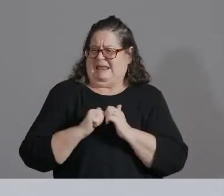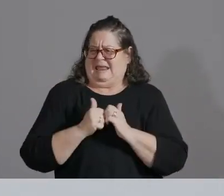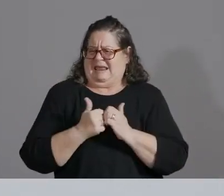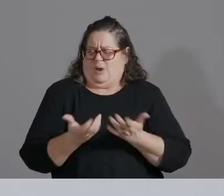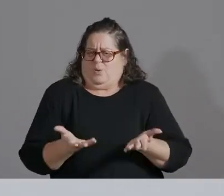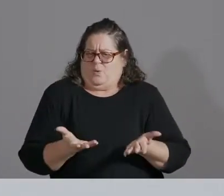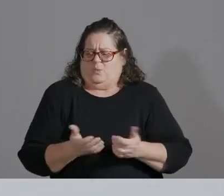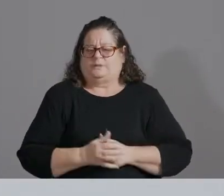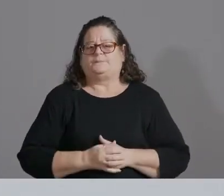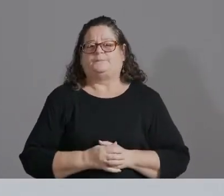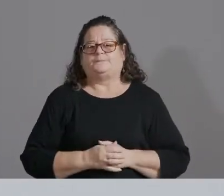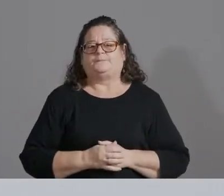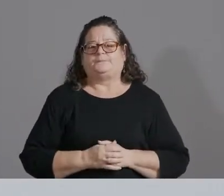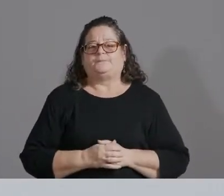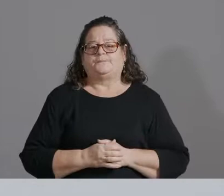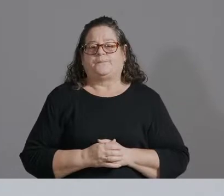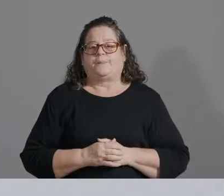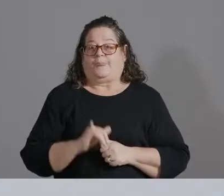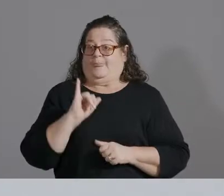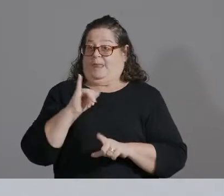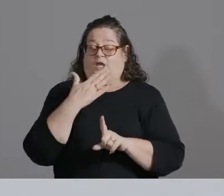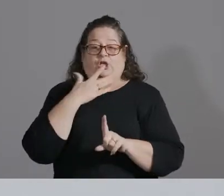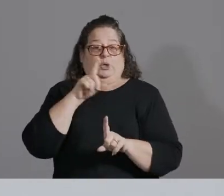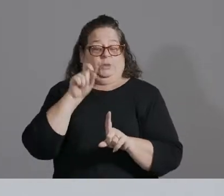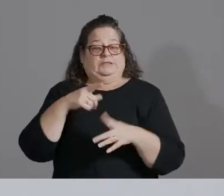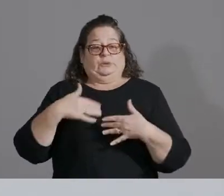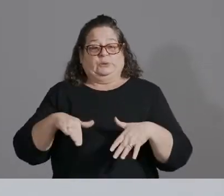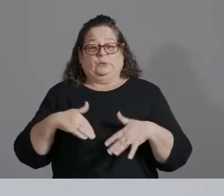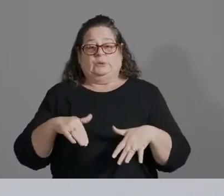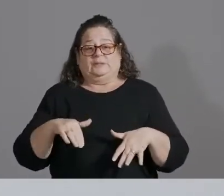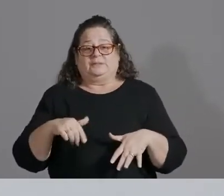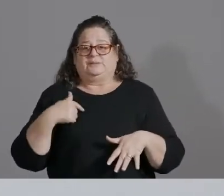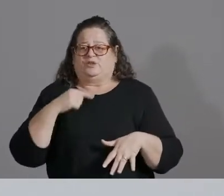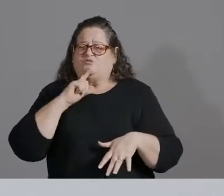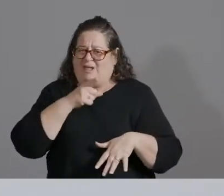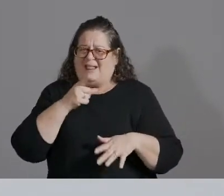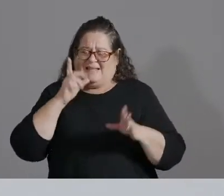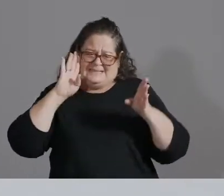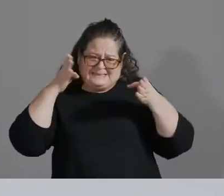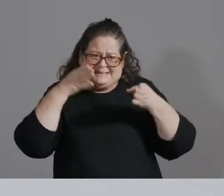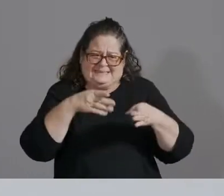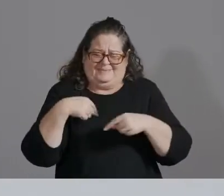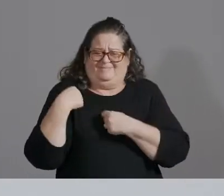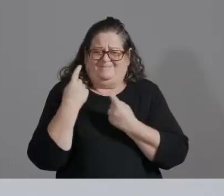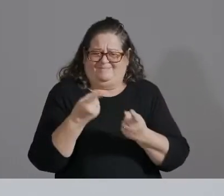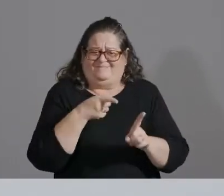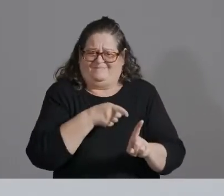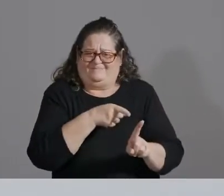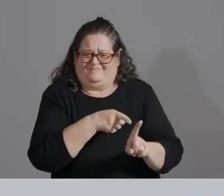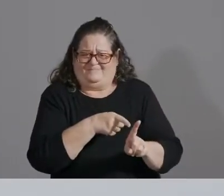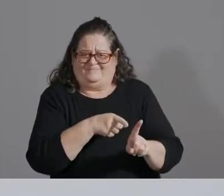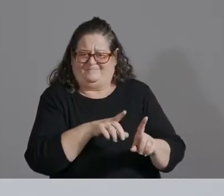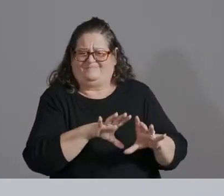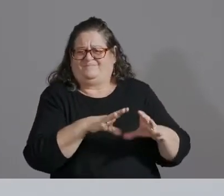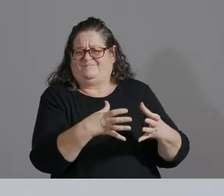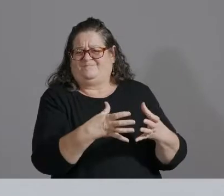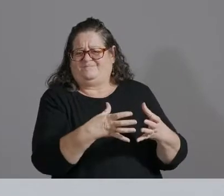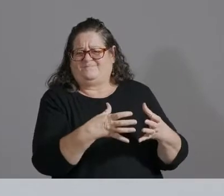on for a long time. You know, as we move out of these very specific